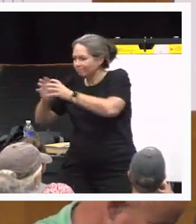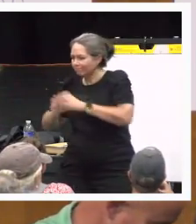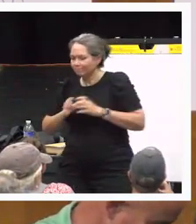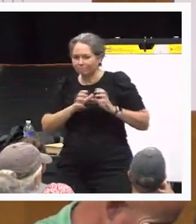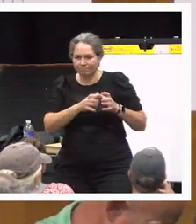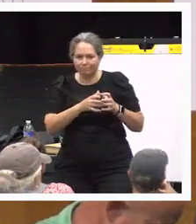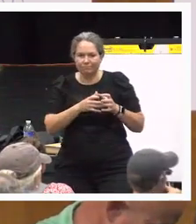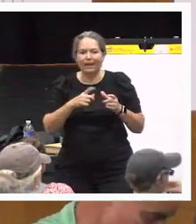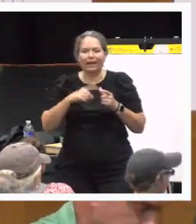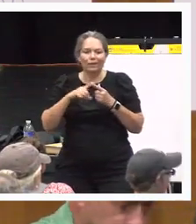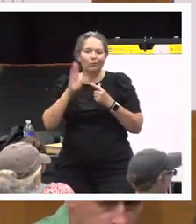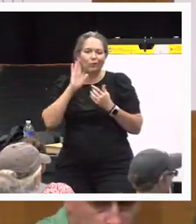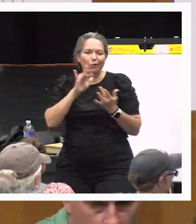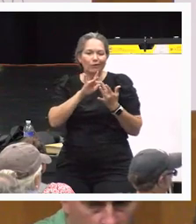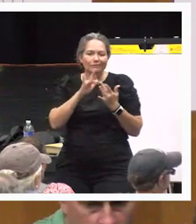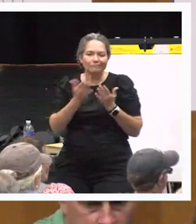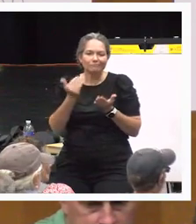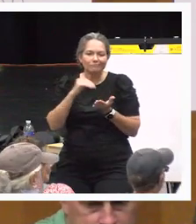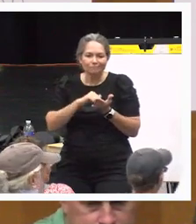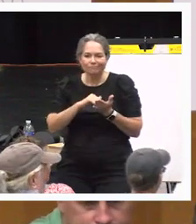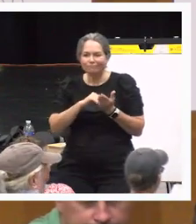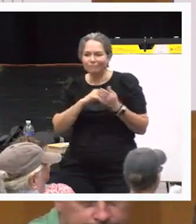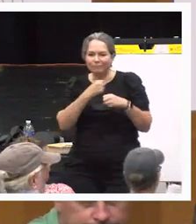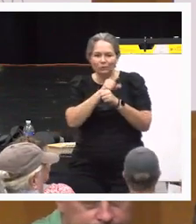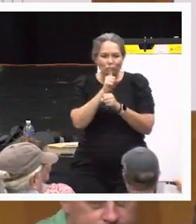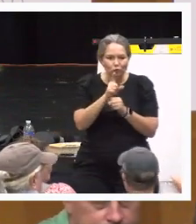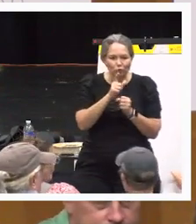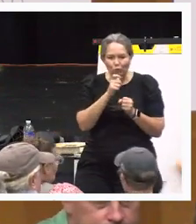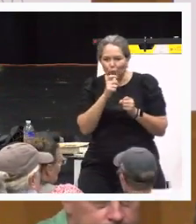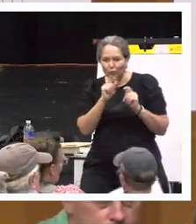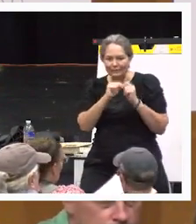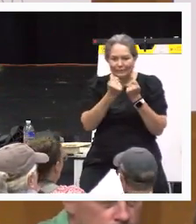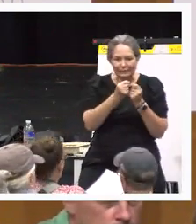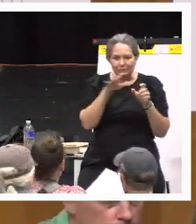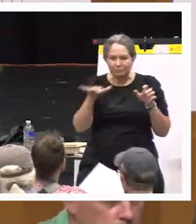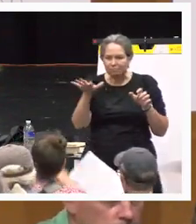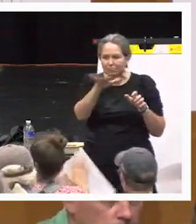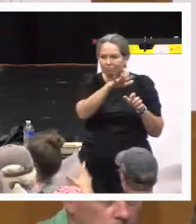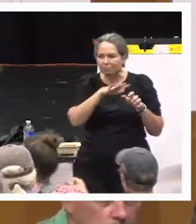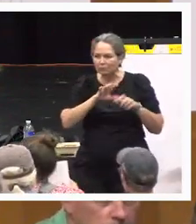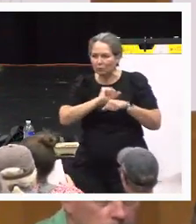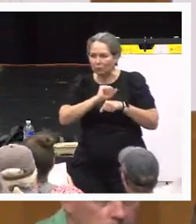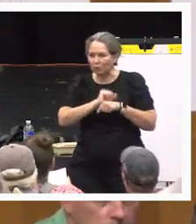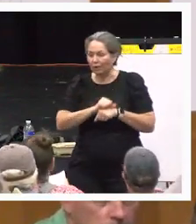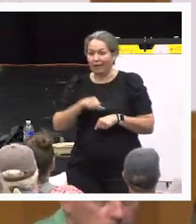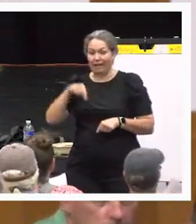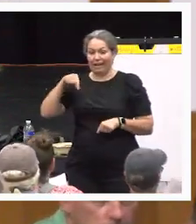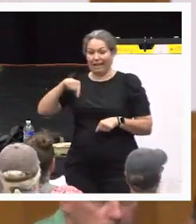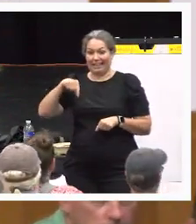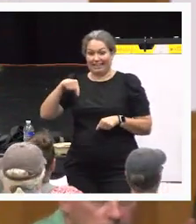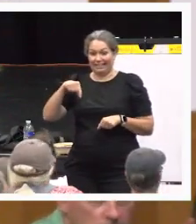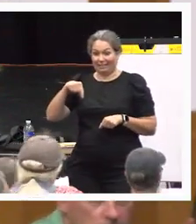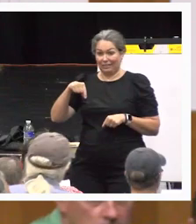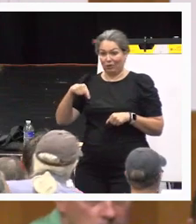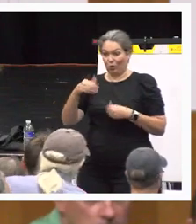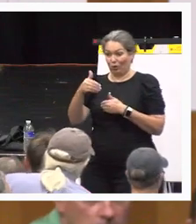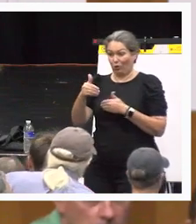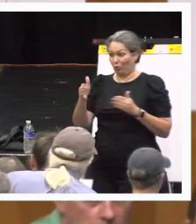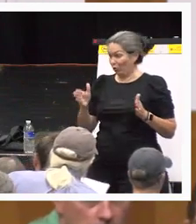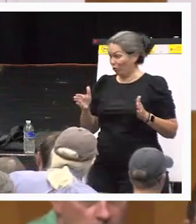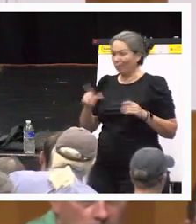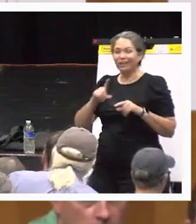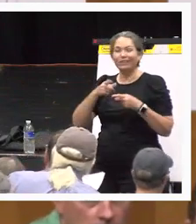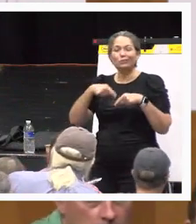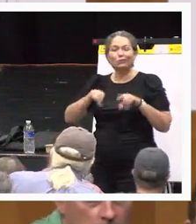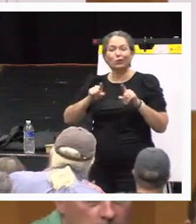begin to convene priority work in these action teams potentially in the future. this room tonight in that period when we're in